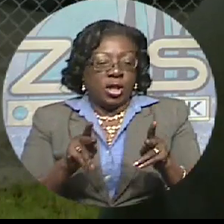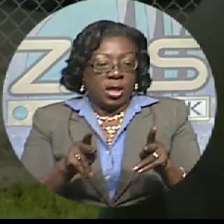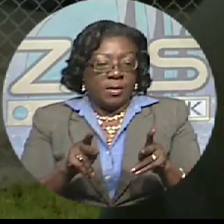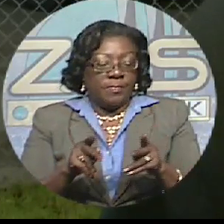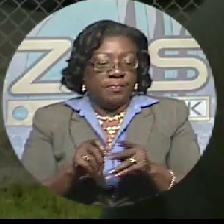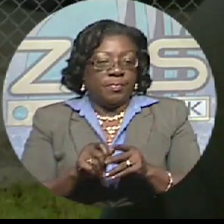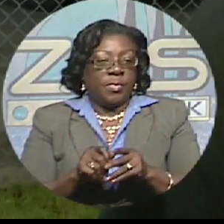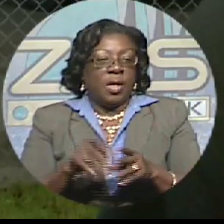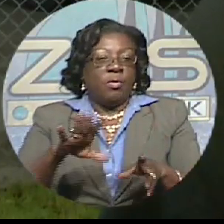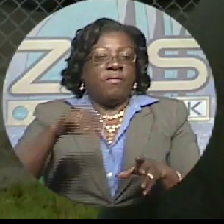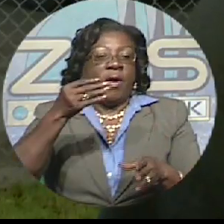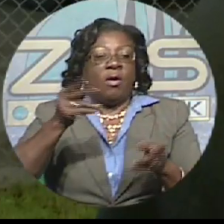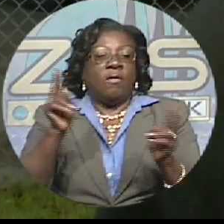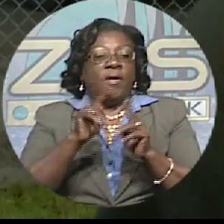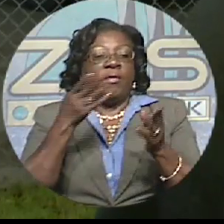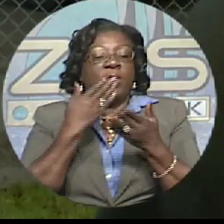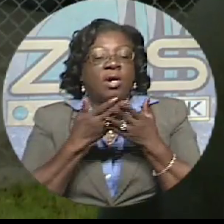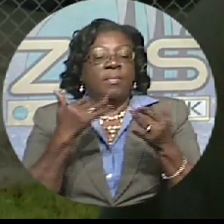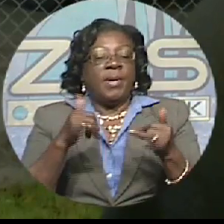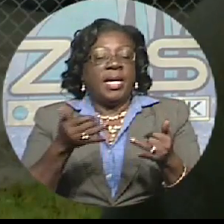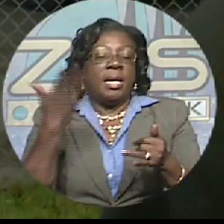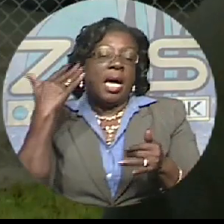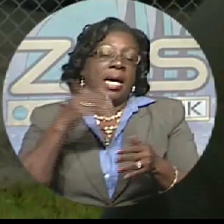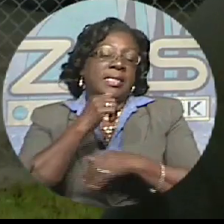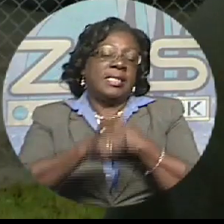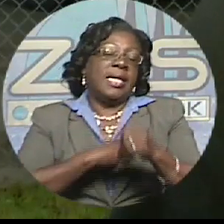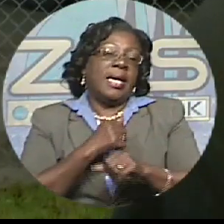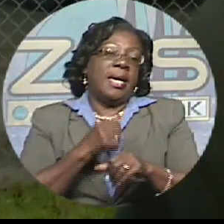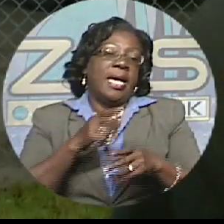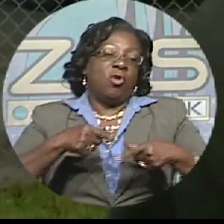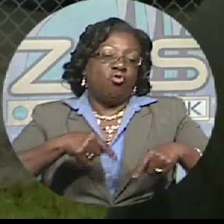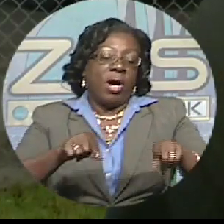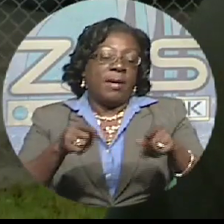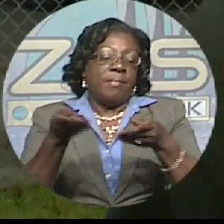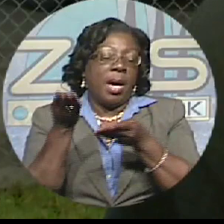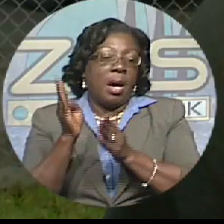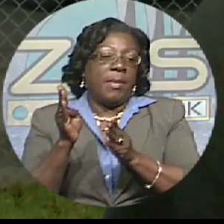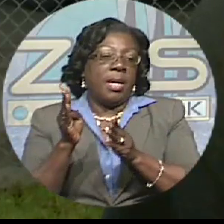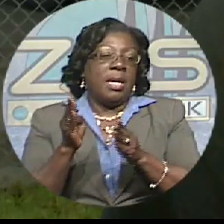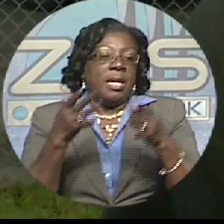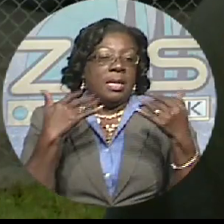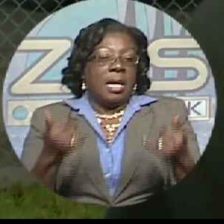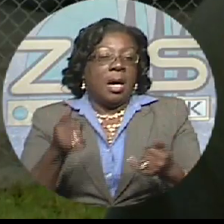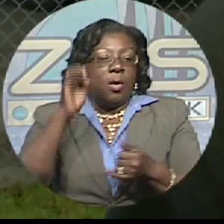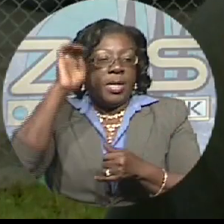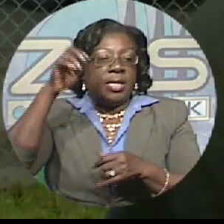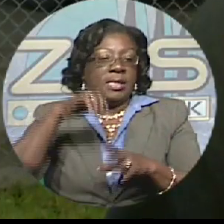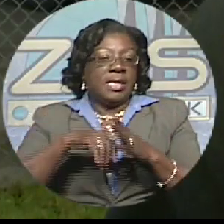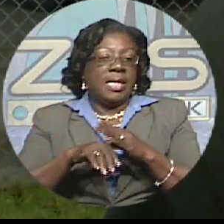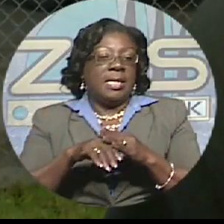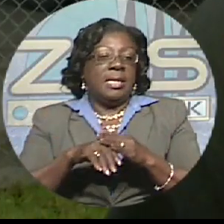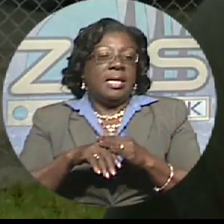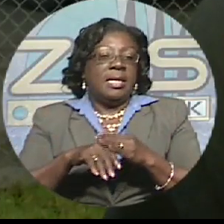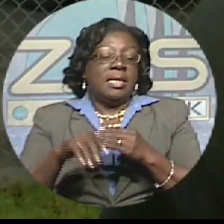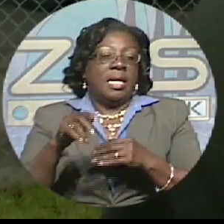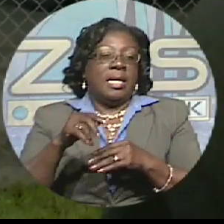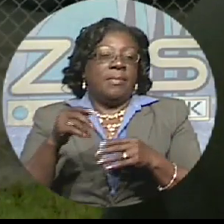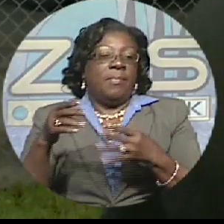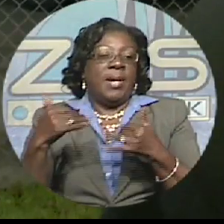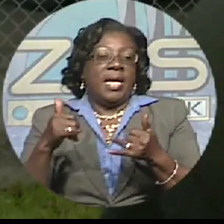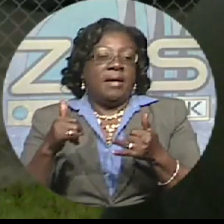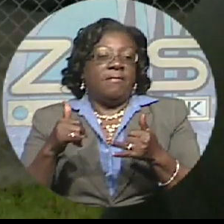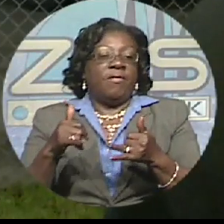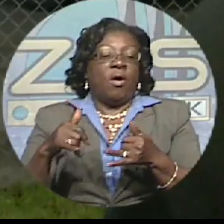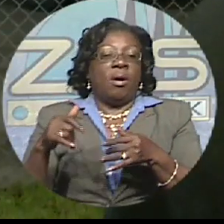in the rough. You know, Quinton Roll, 16 years old. Where is he now? He's in the Instructional League in Arizona for